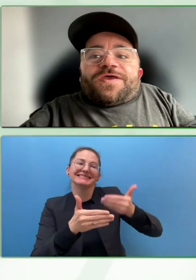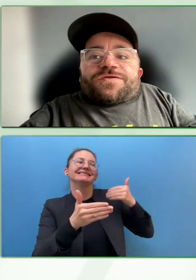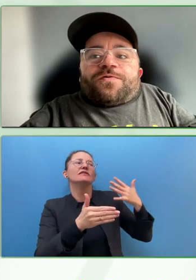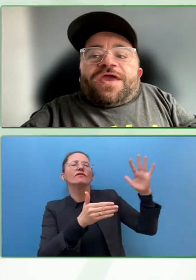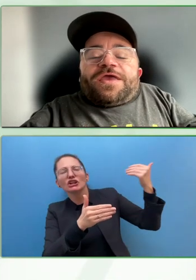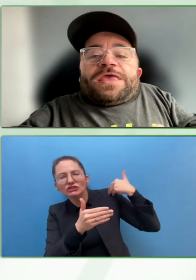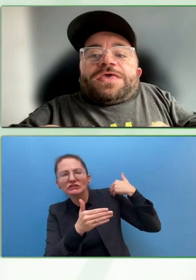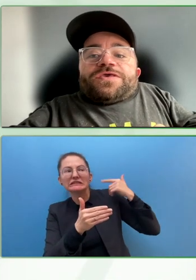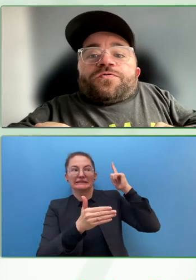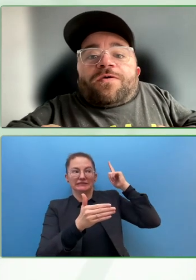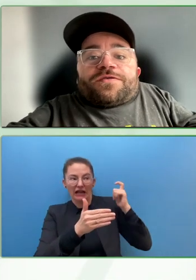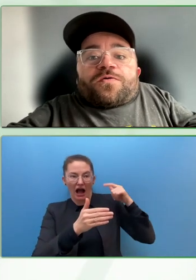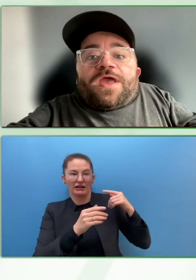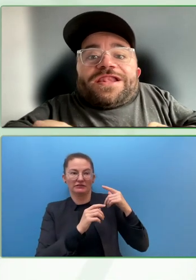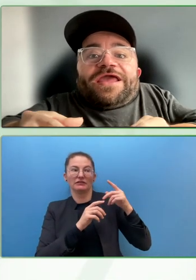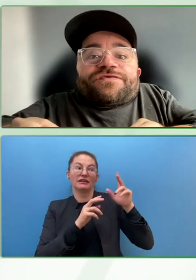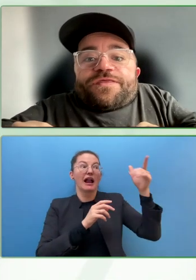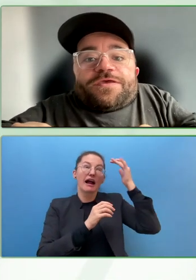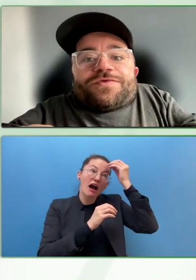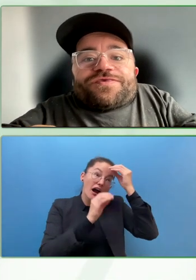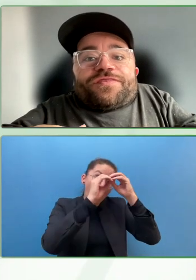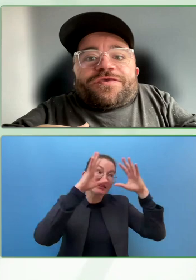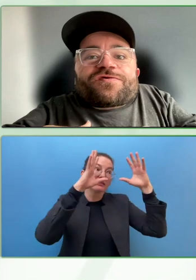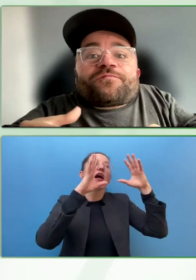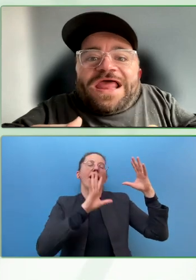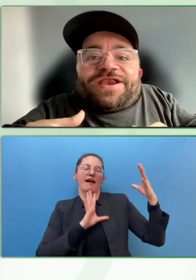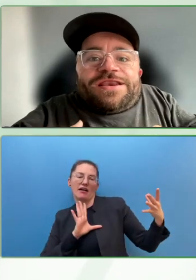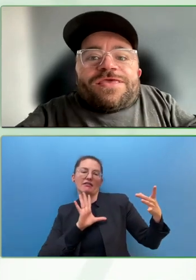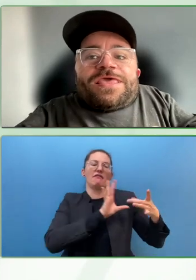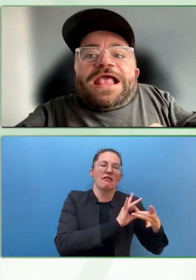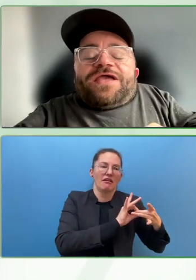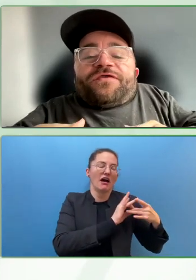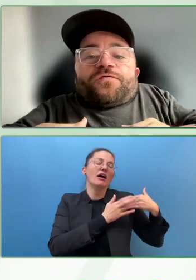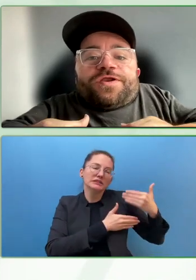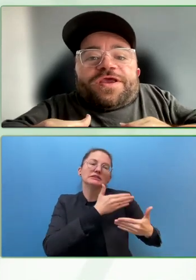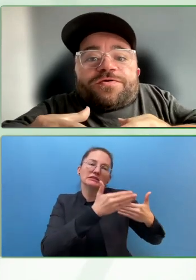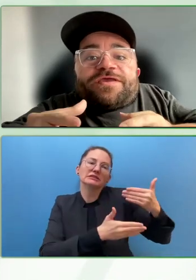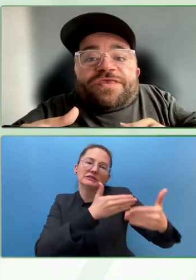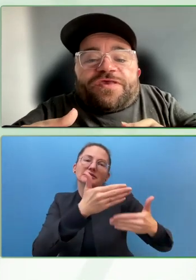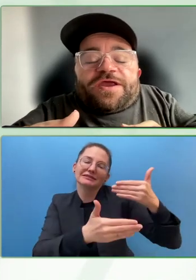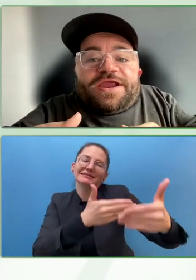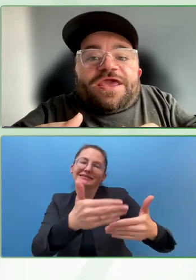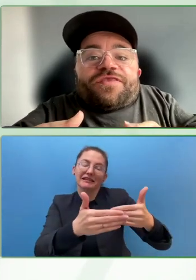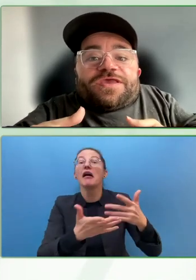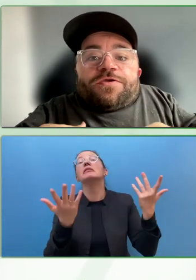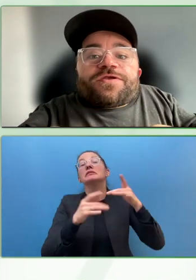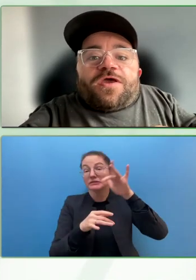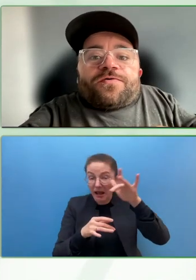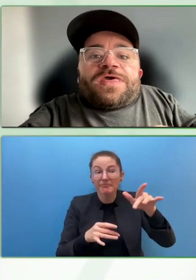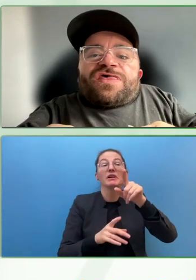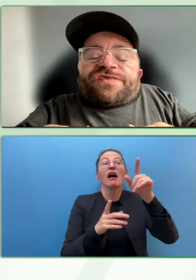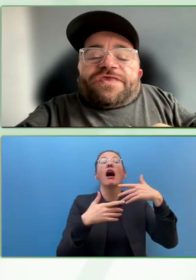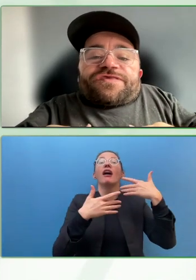a situation where you come in quite late to the sort of planning, And they've already created this idea that, you